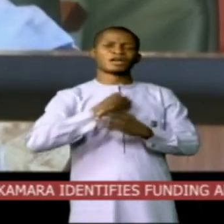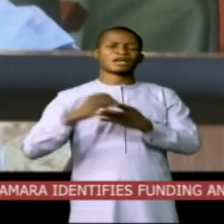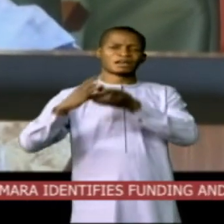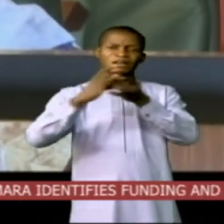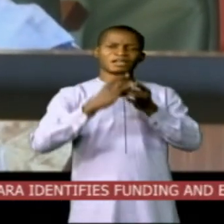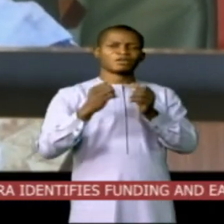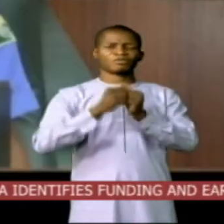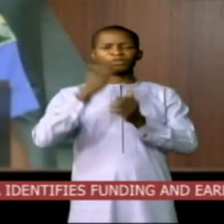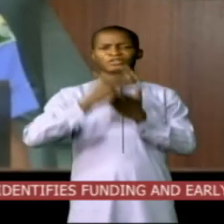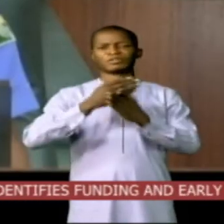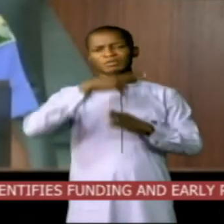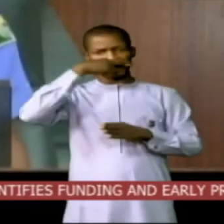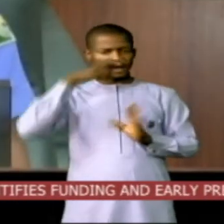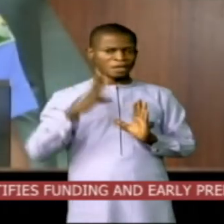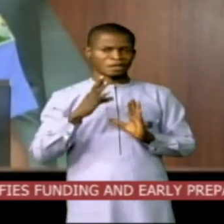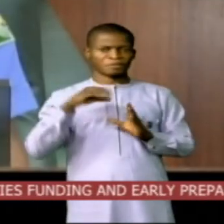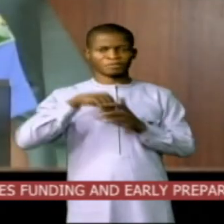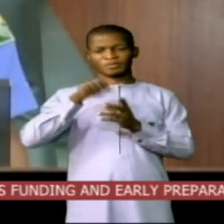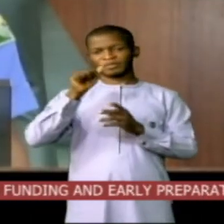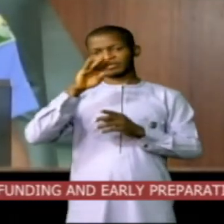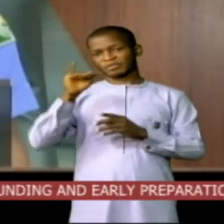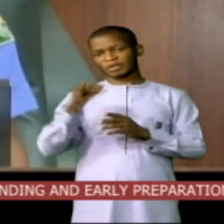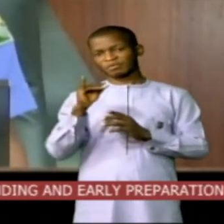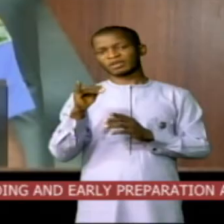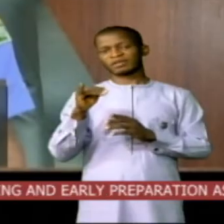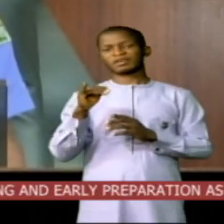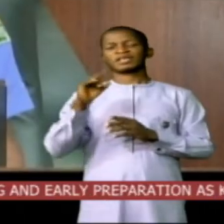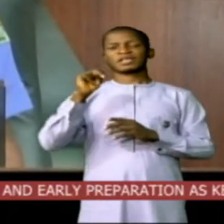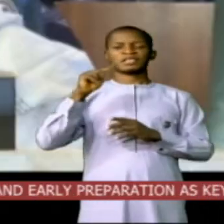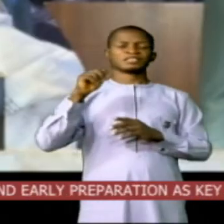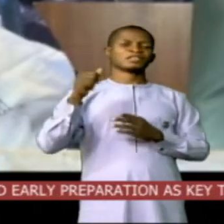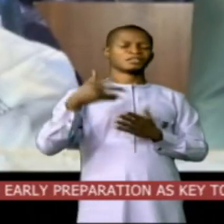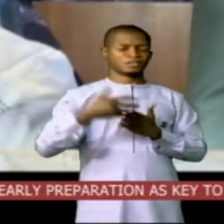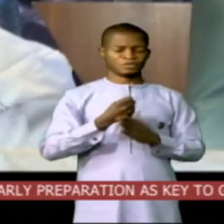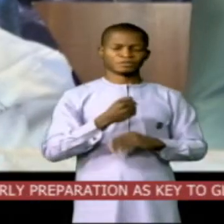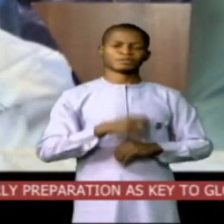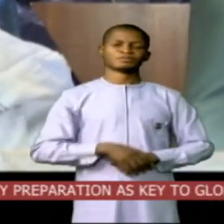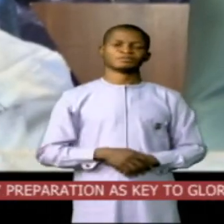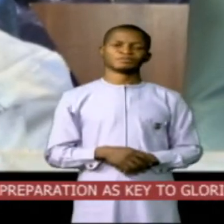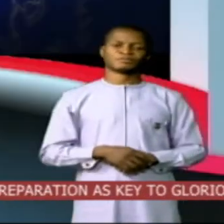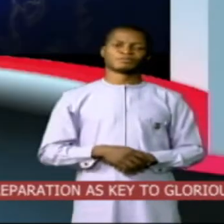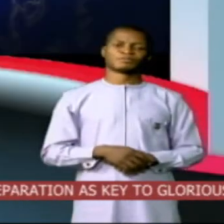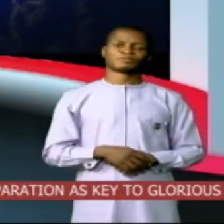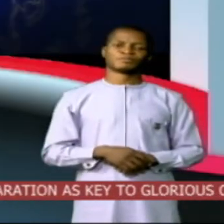of crime. In Abuja, Vera Chimba, NTA News.